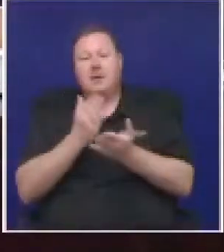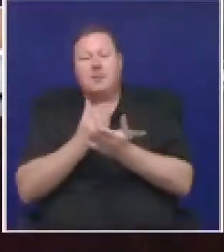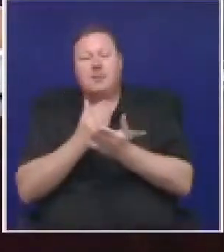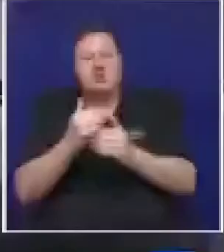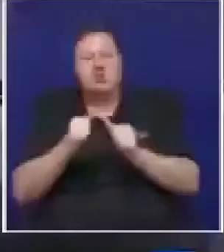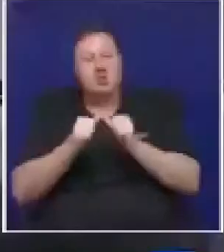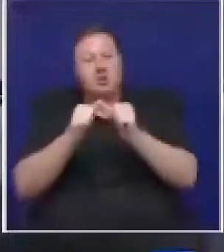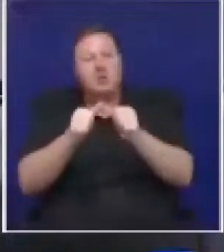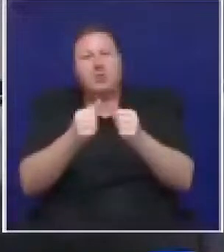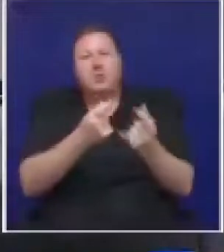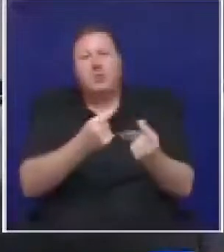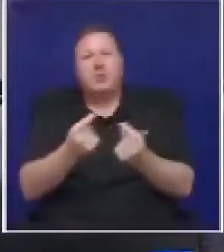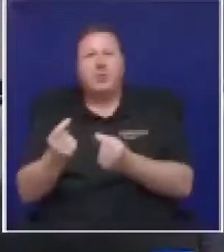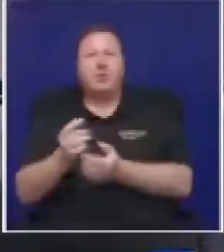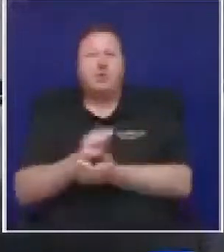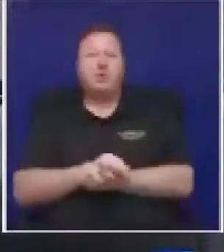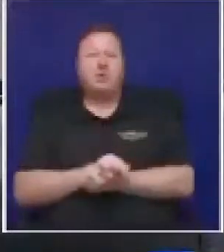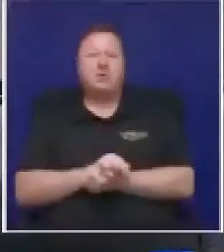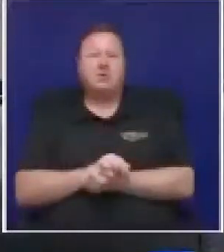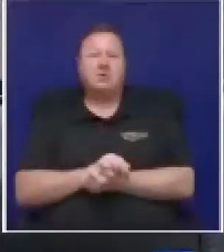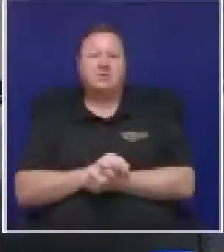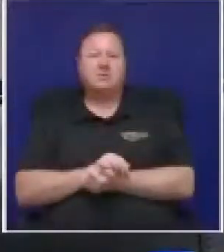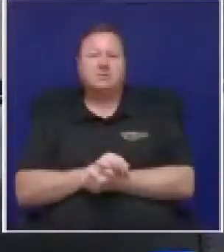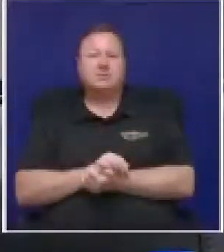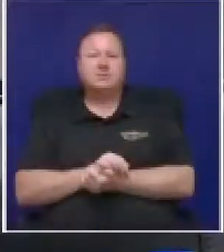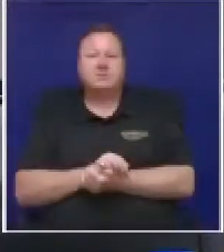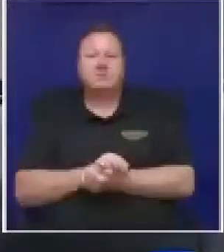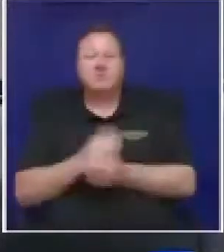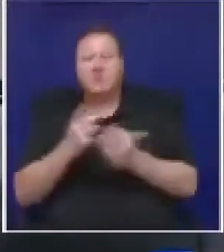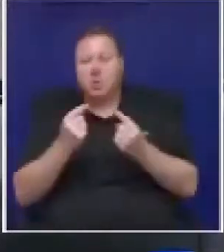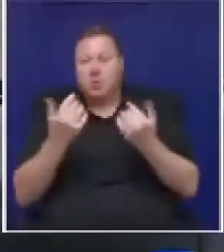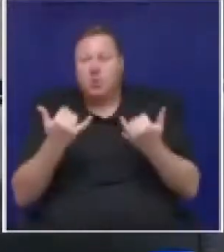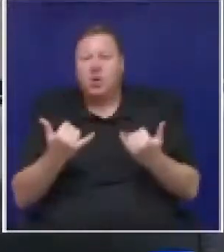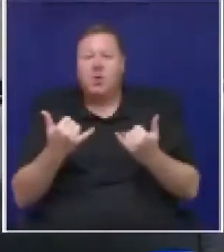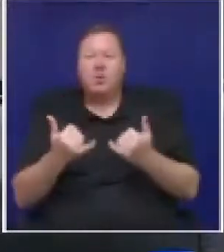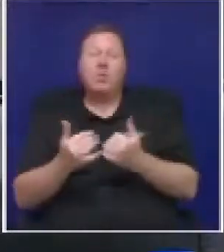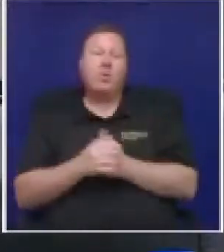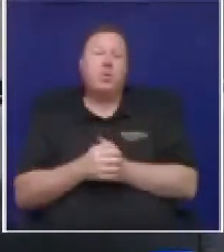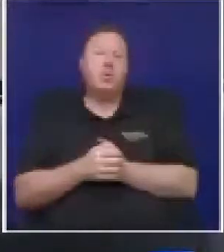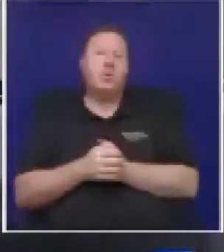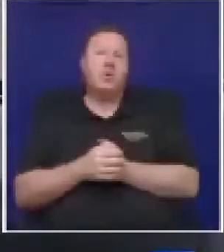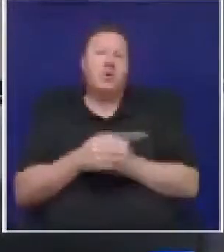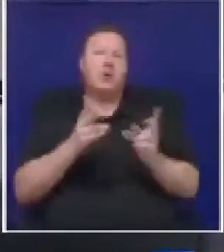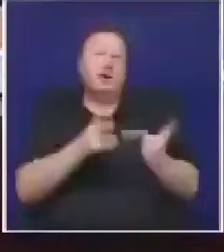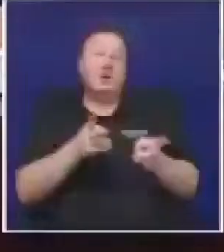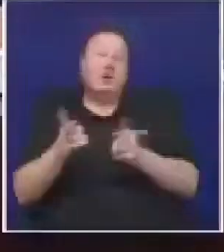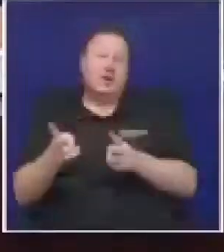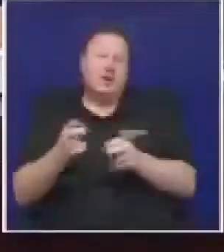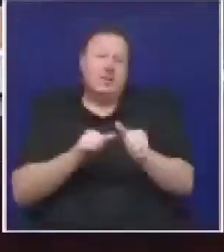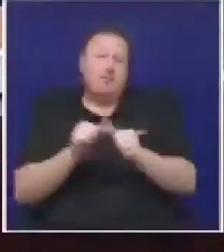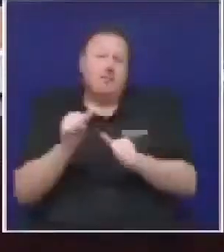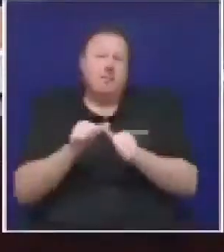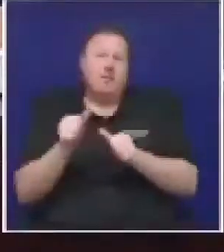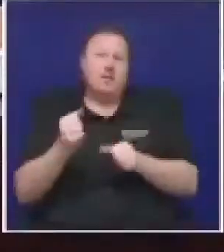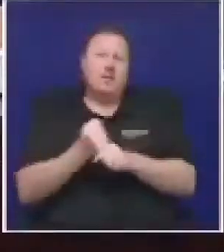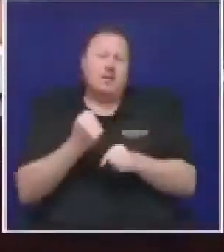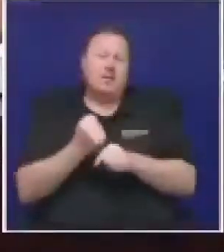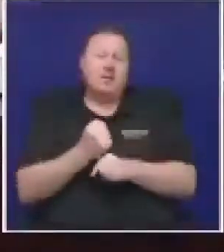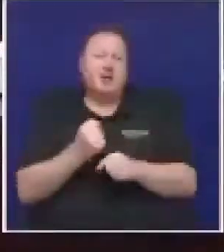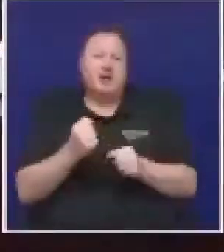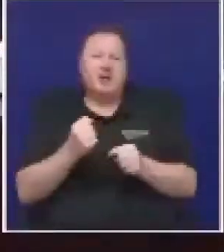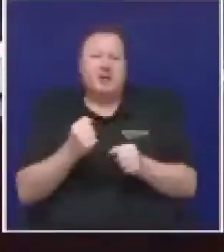do and, you know, do it urgently whilst also strengthening our law